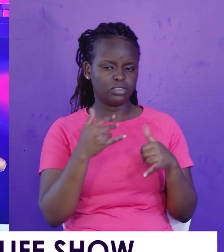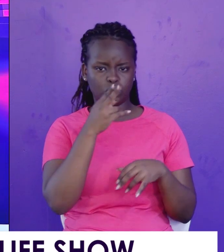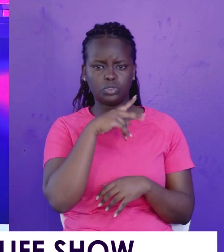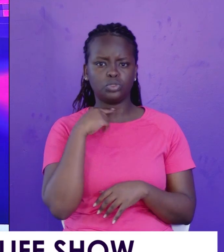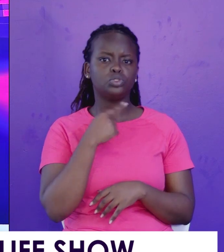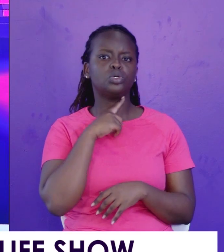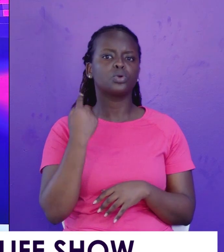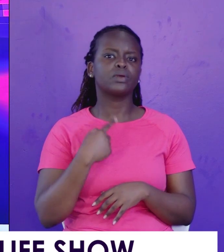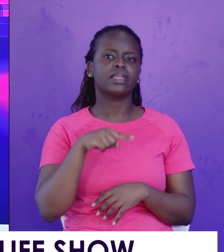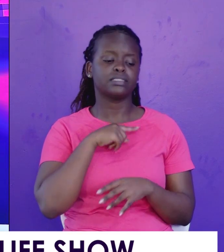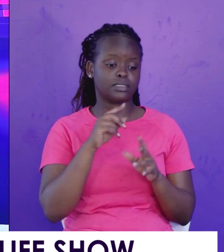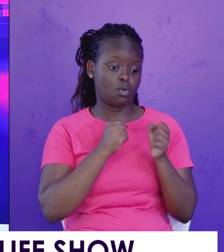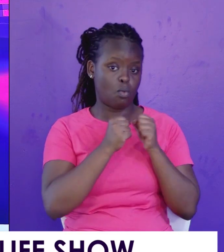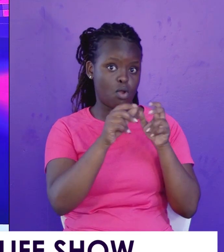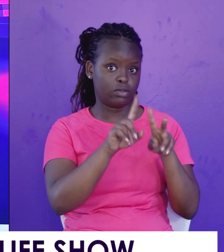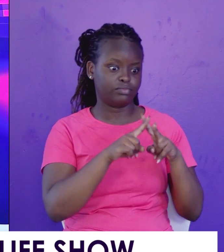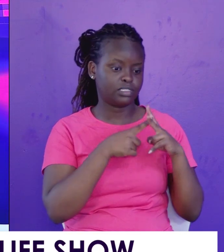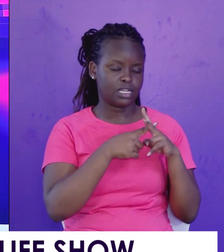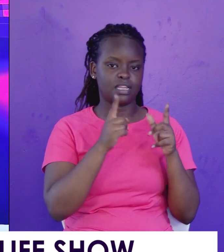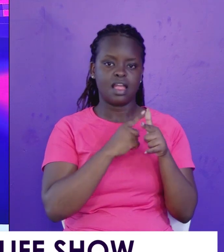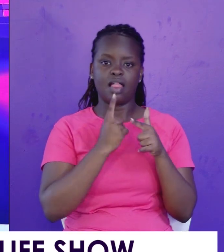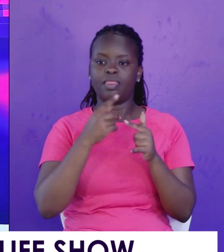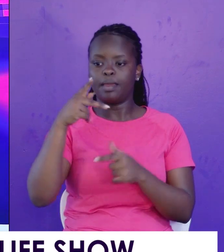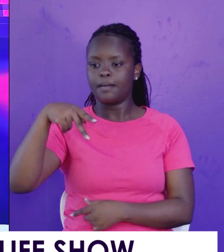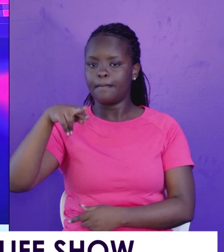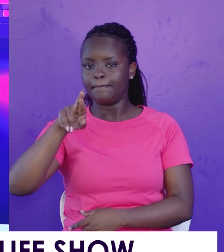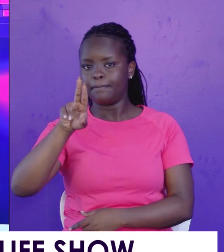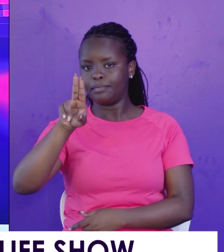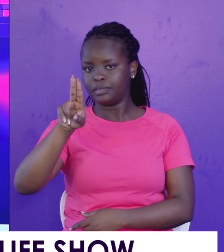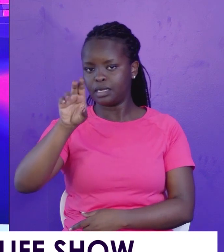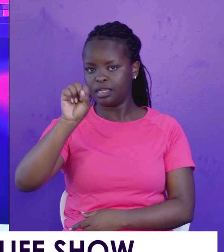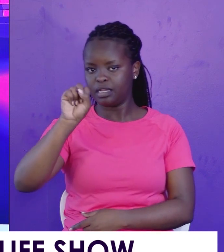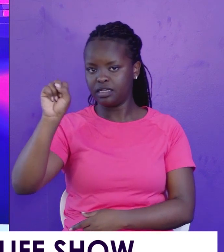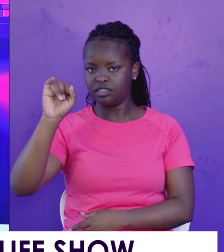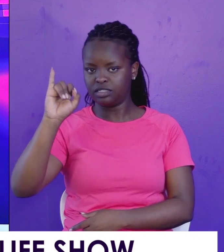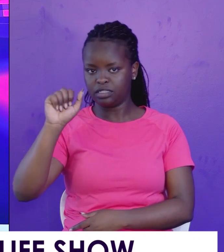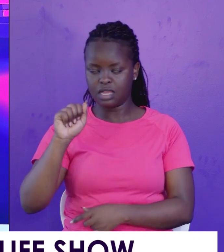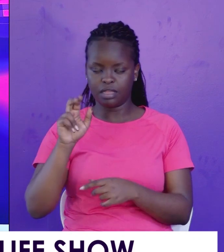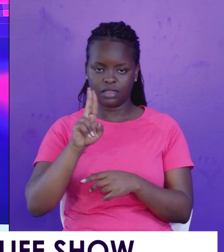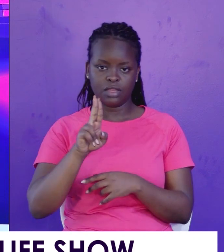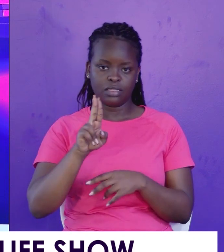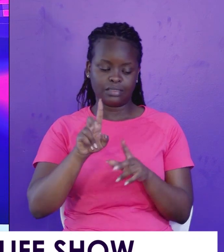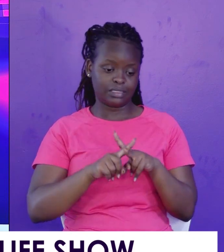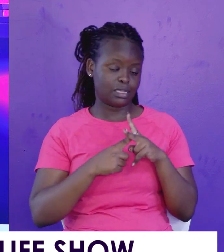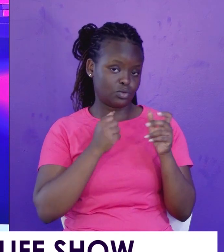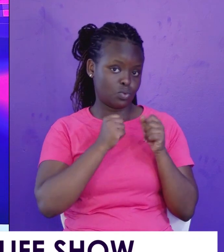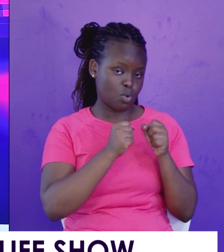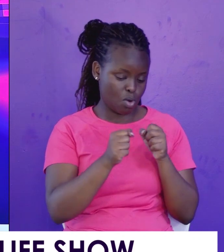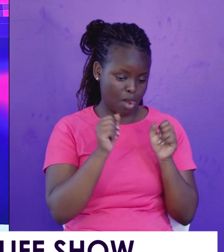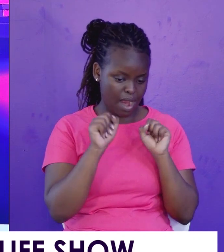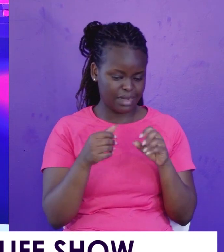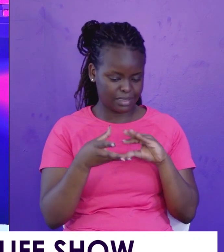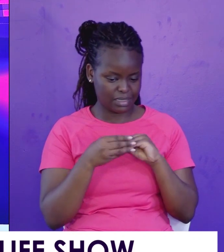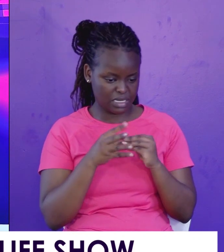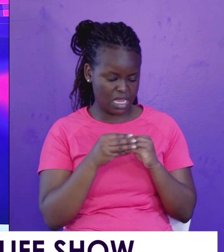war began. And Prussia won the war. Yeah. So yeah. you see, you can also use peace at the same time, just as you can create war